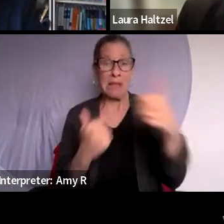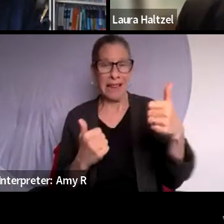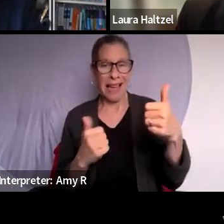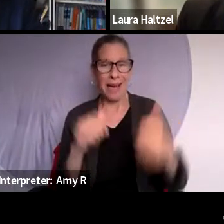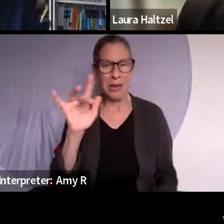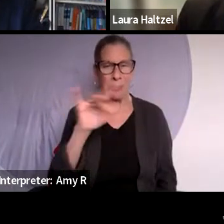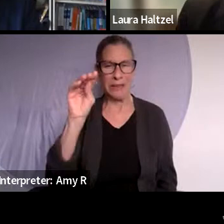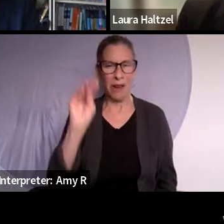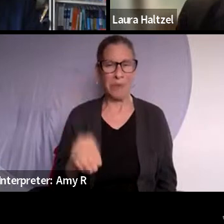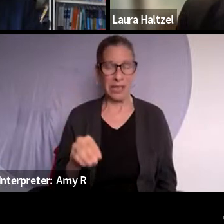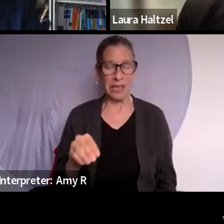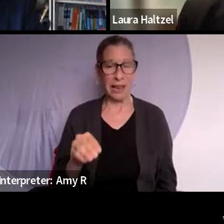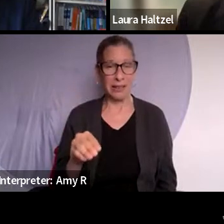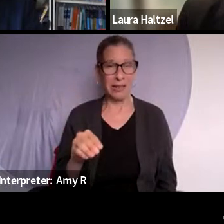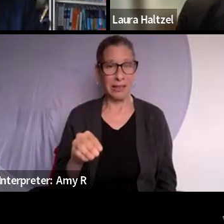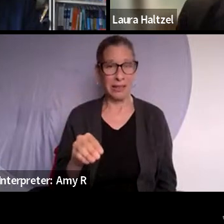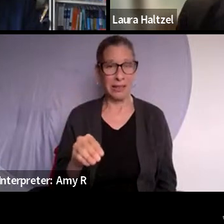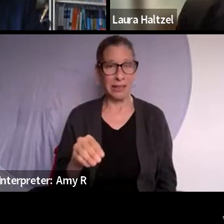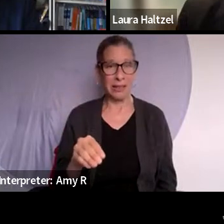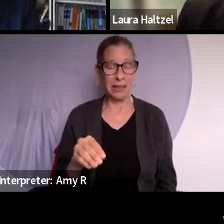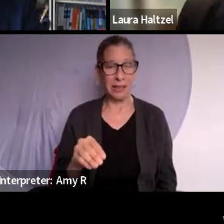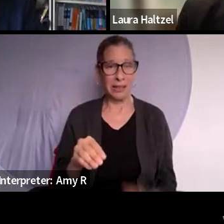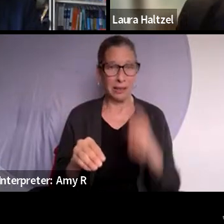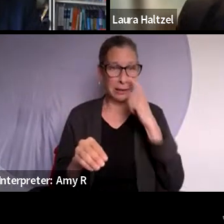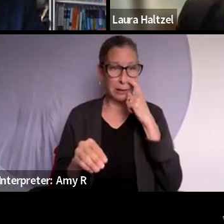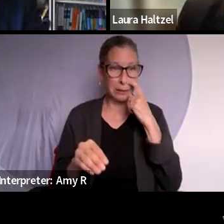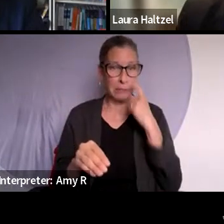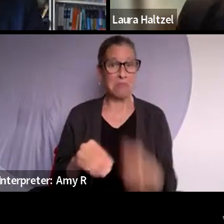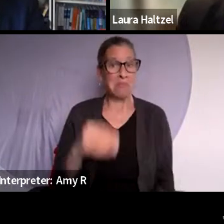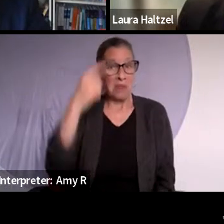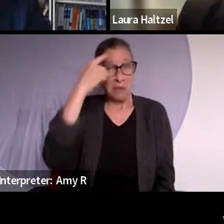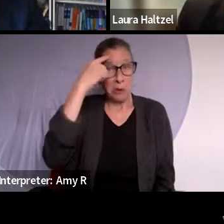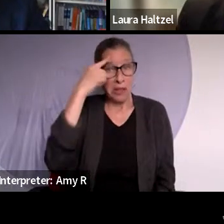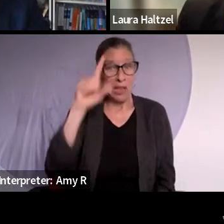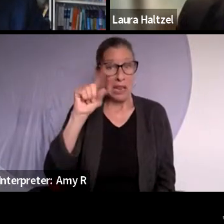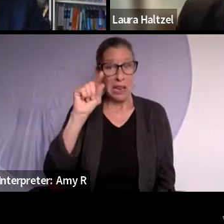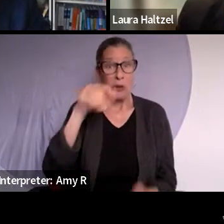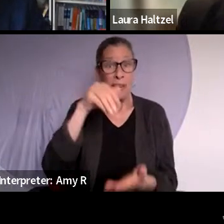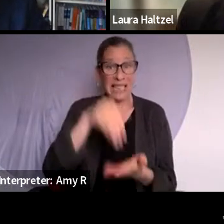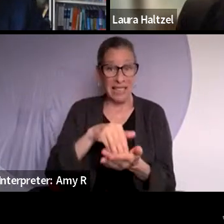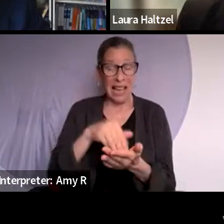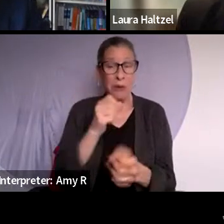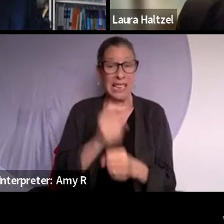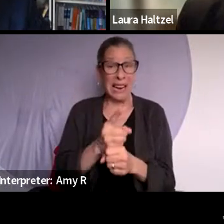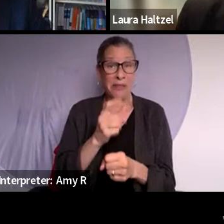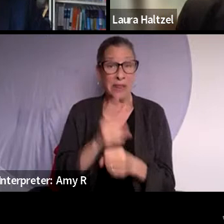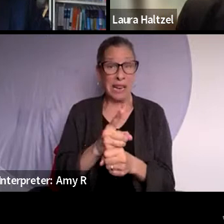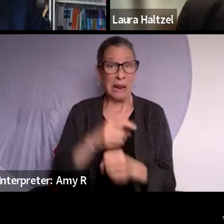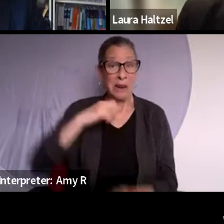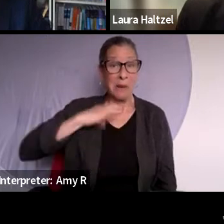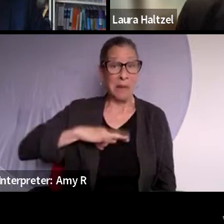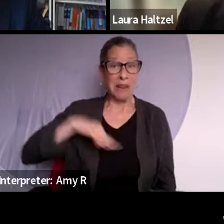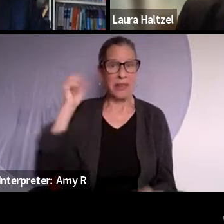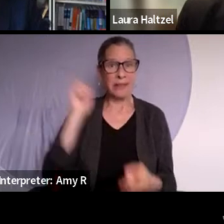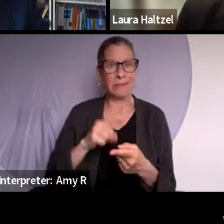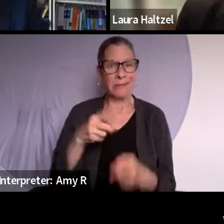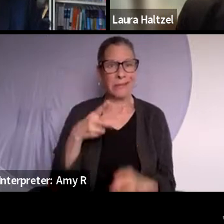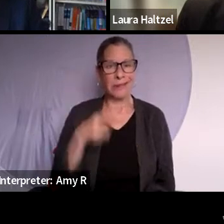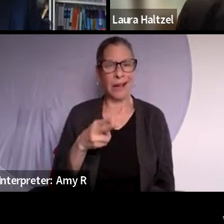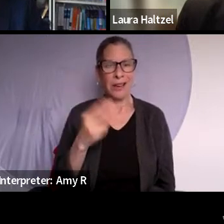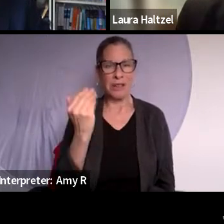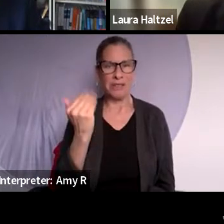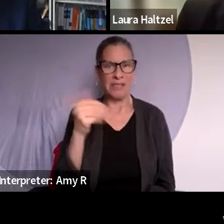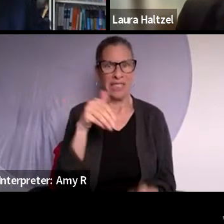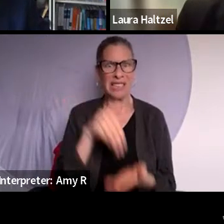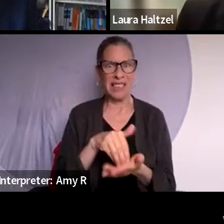so if you were planning on $20,000 a year in benefits, that's a cut to 15,000. As Jason said, it's hard to